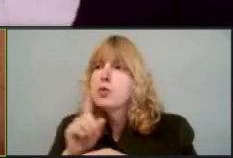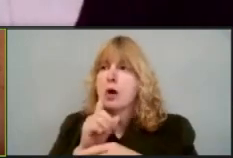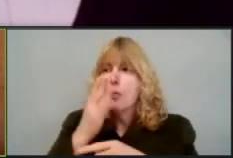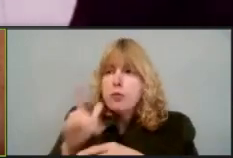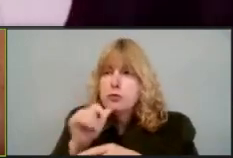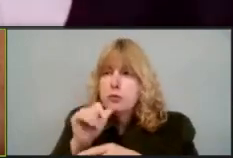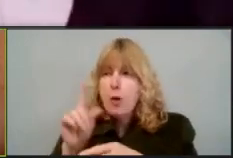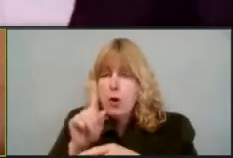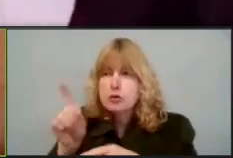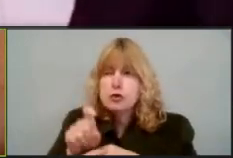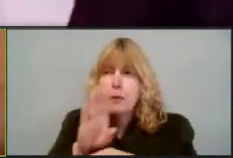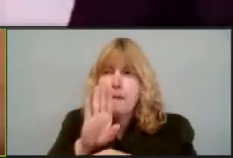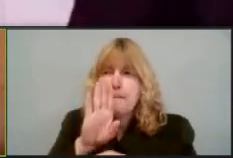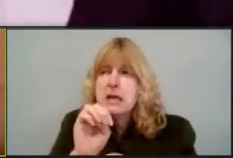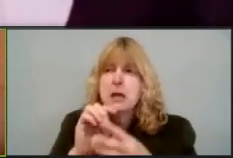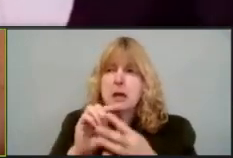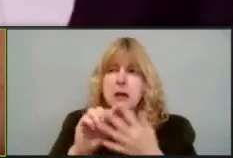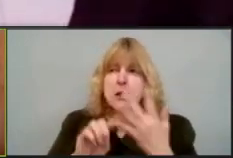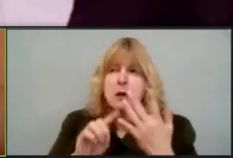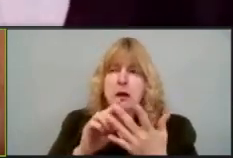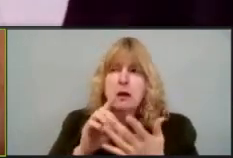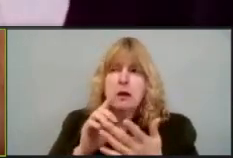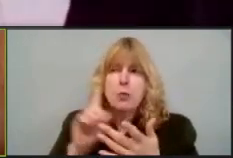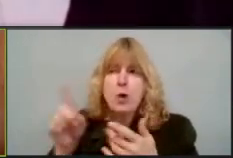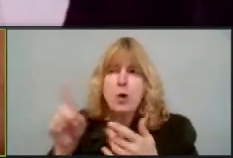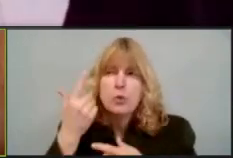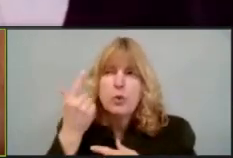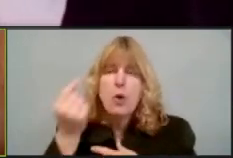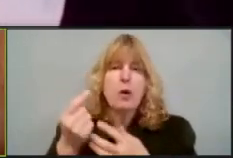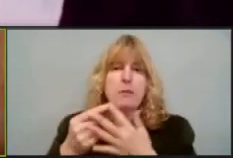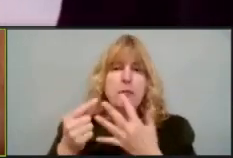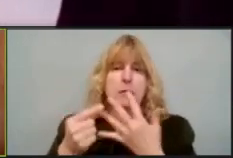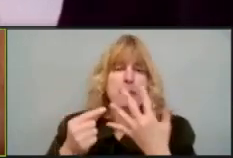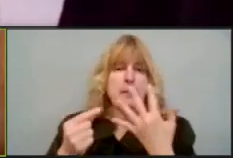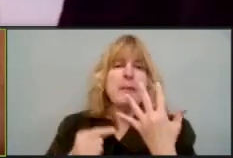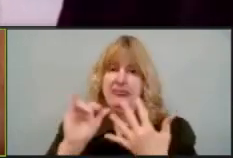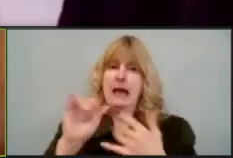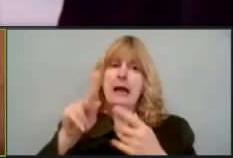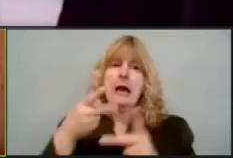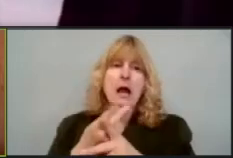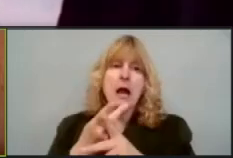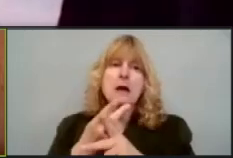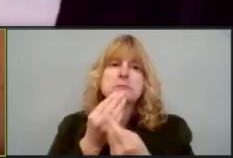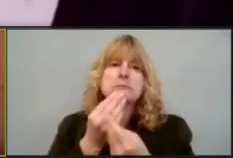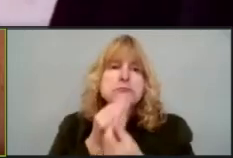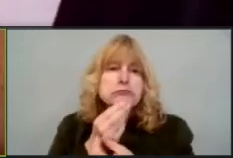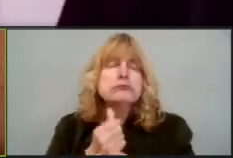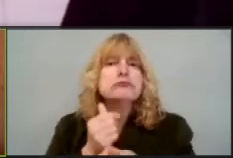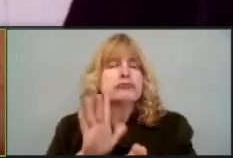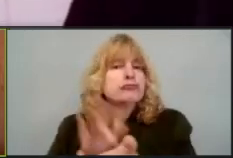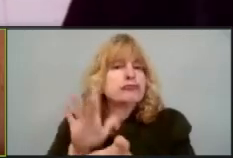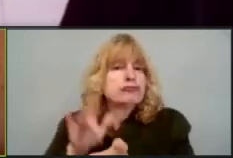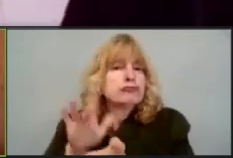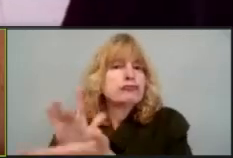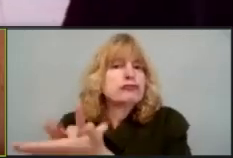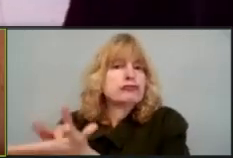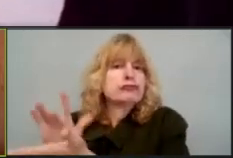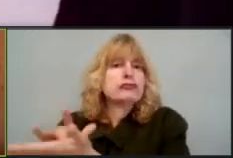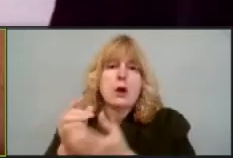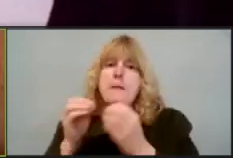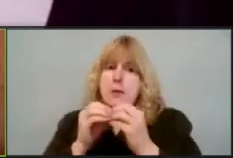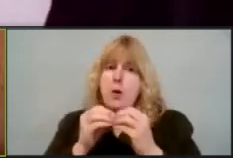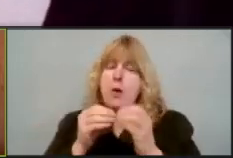And so that type of abuse is a lot more common or happens quicker. And then it will end up